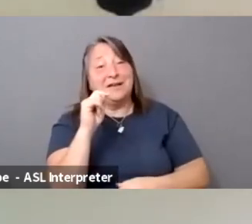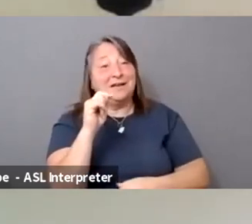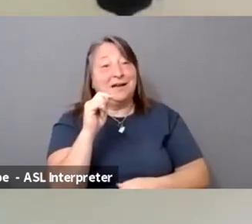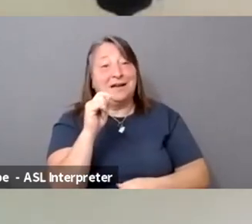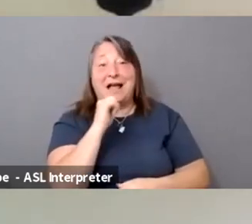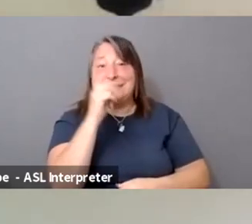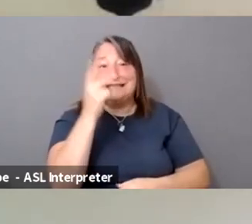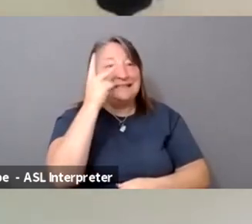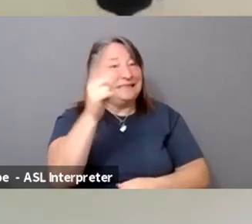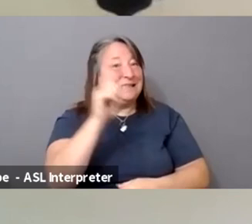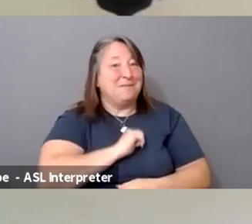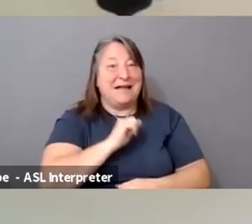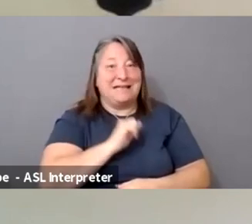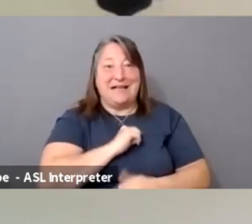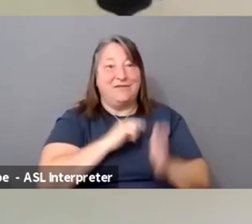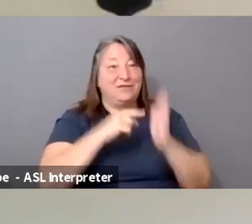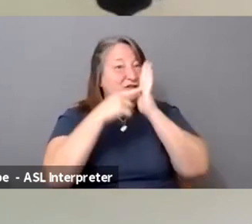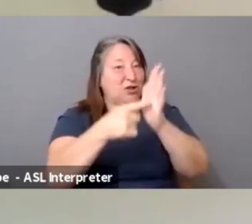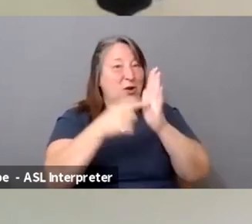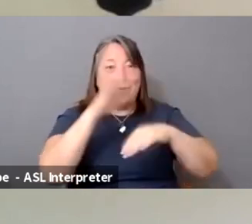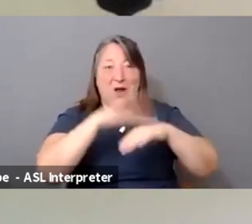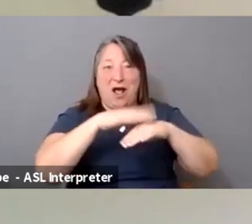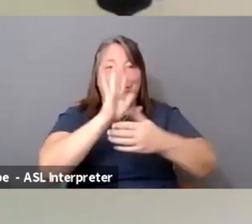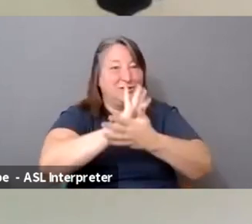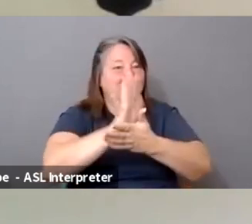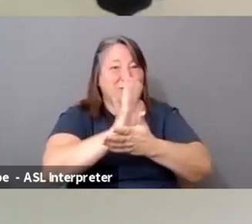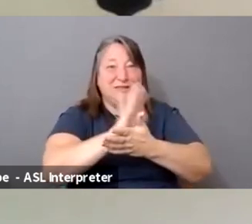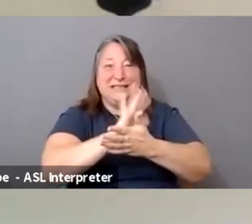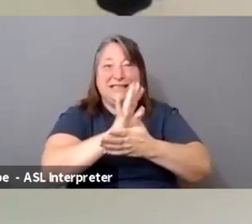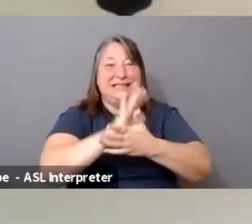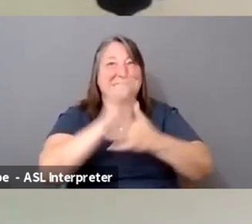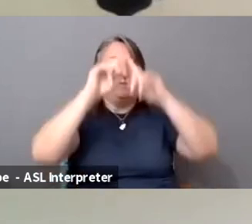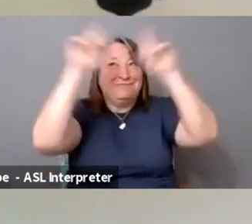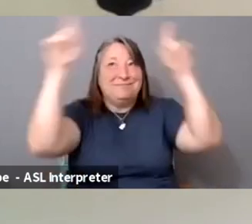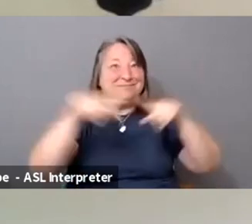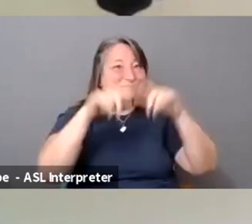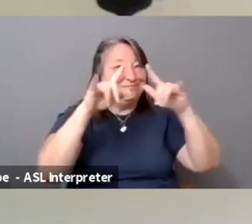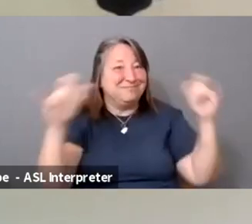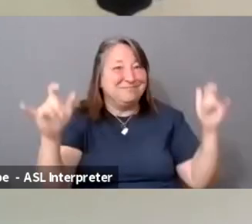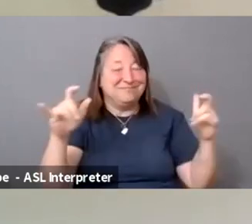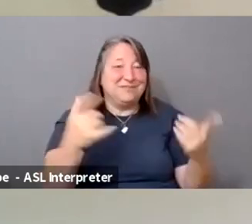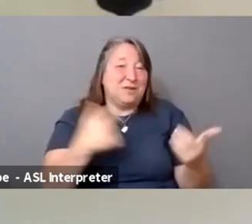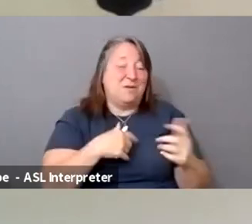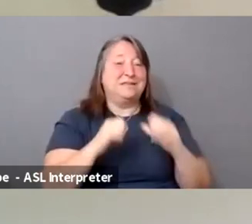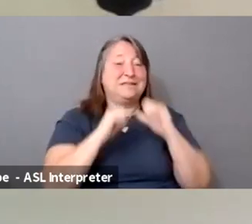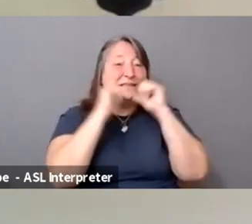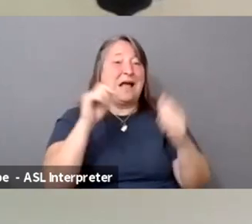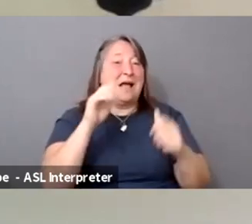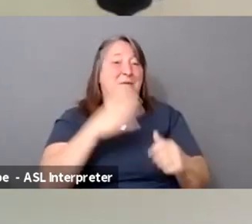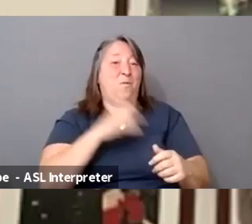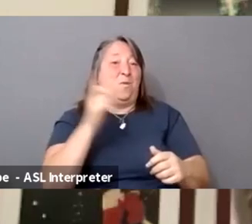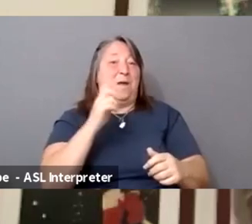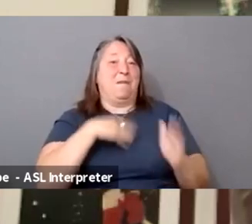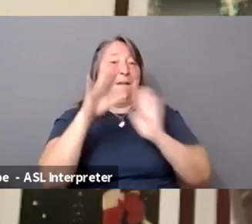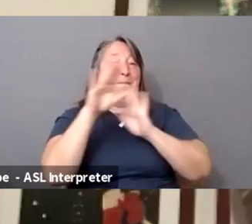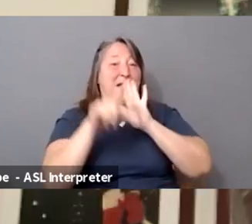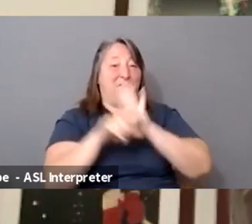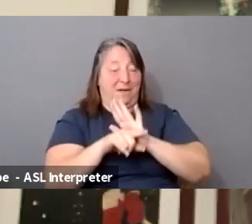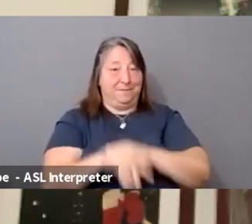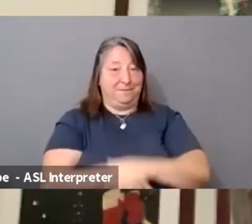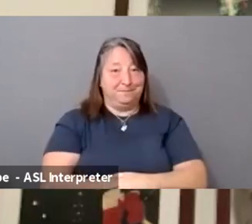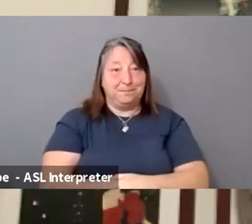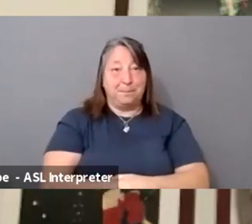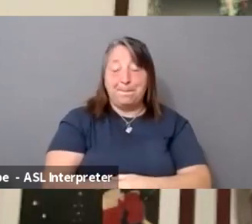I didn't see myself reflected on screen. So I was in denial of who, where I came from. And then,